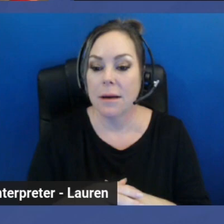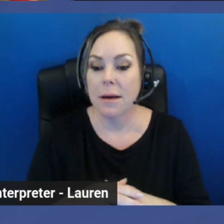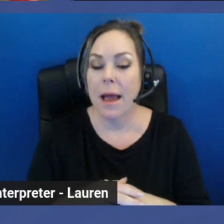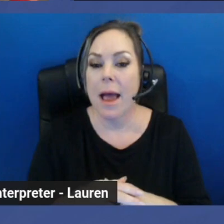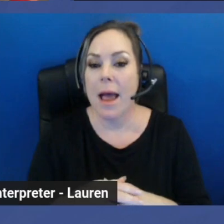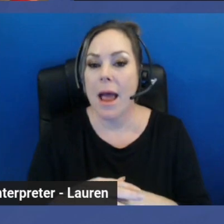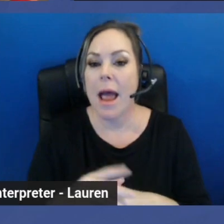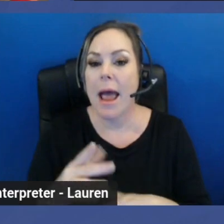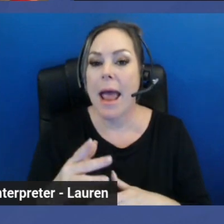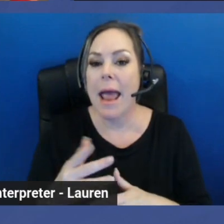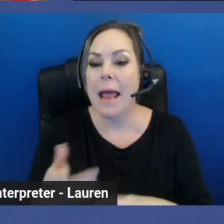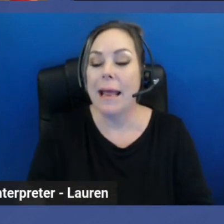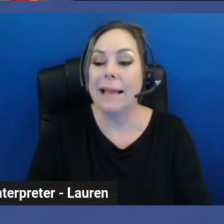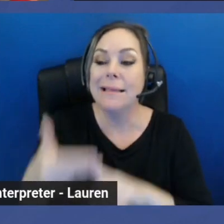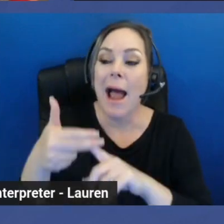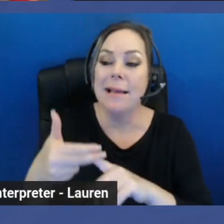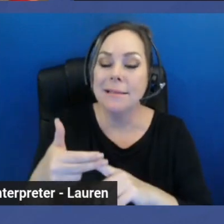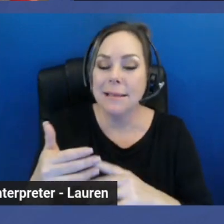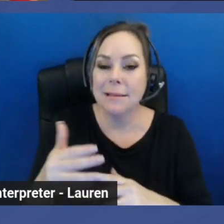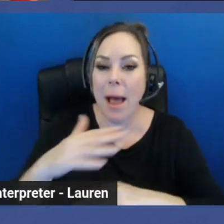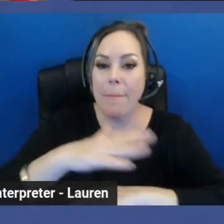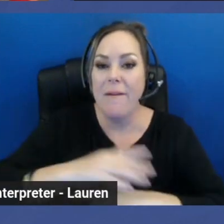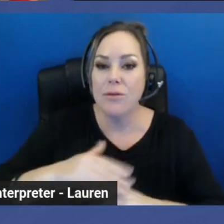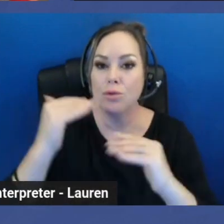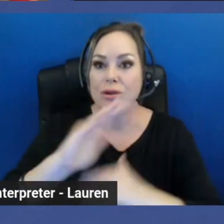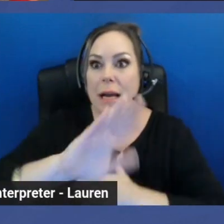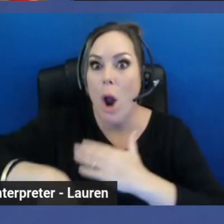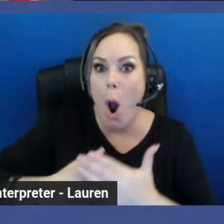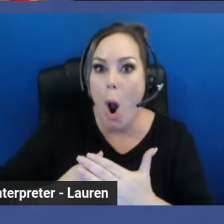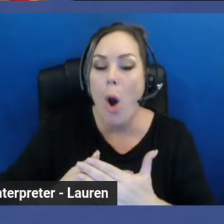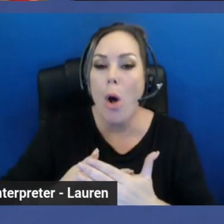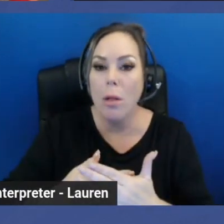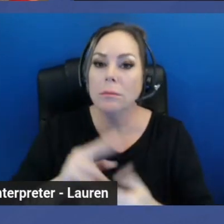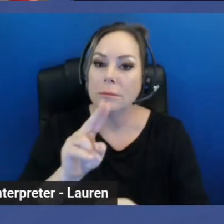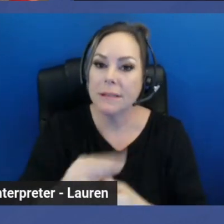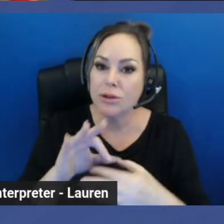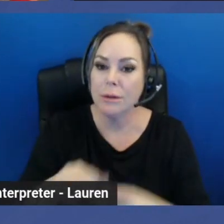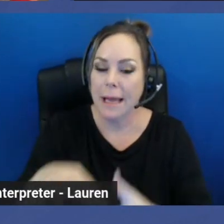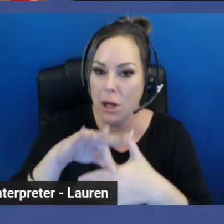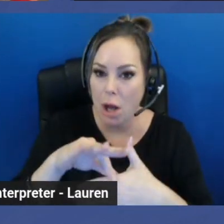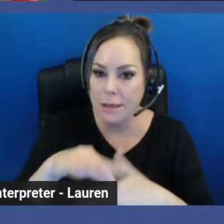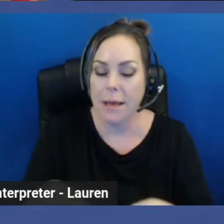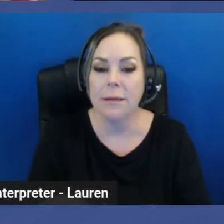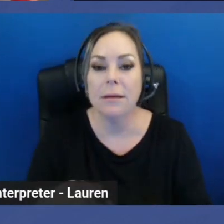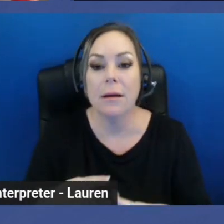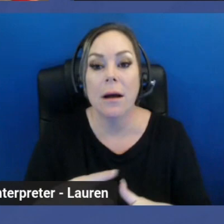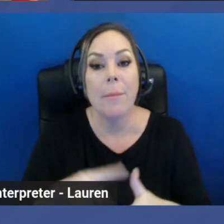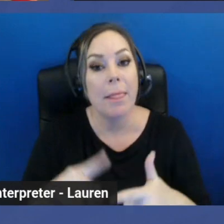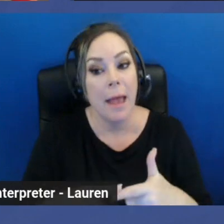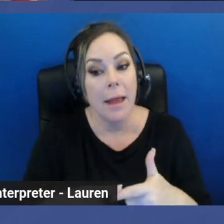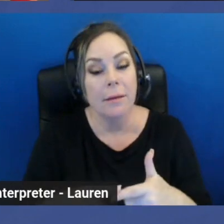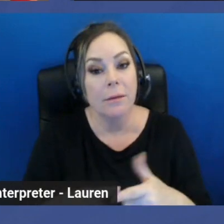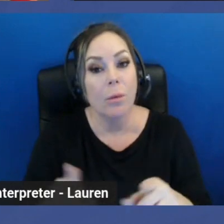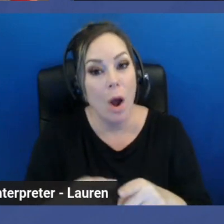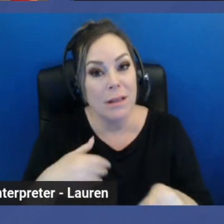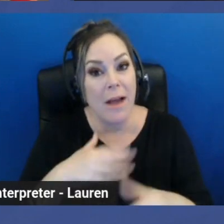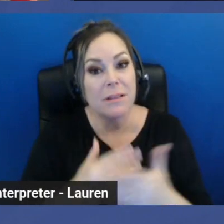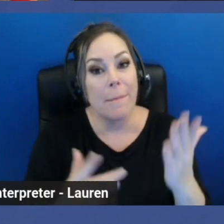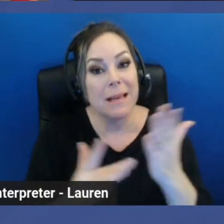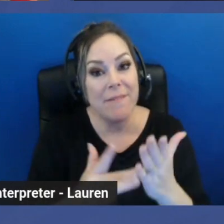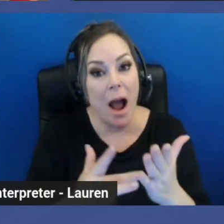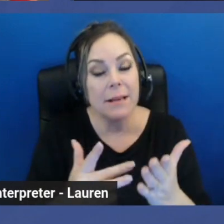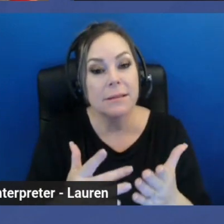entices platforms to restrict all sexuality versus really uplifting. We have some device-based